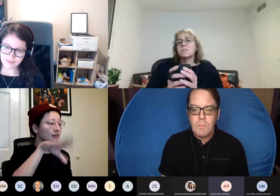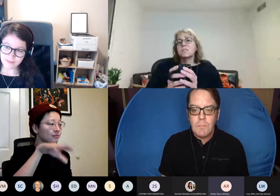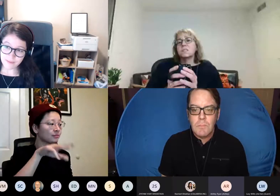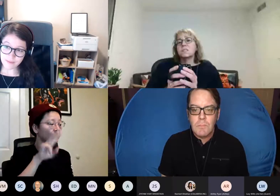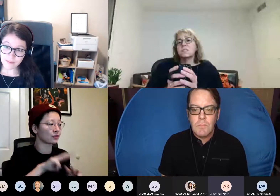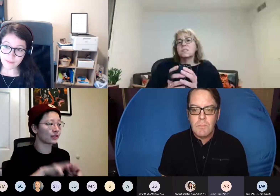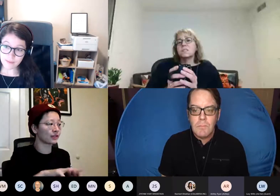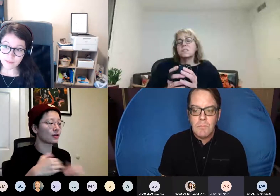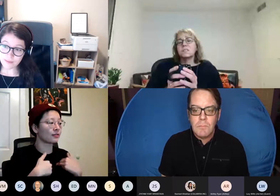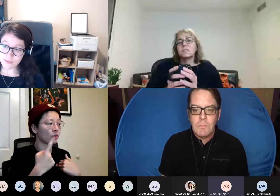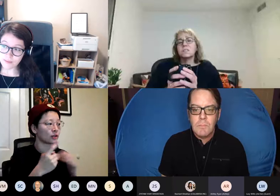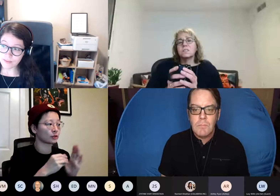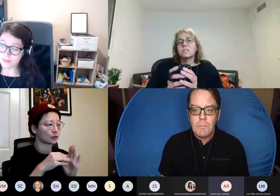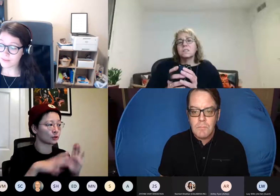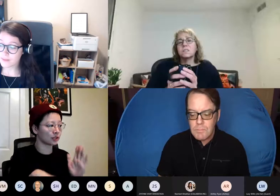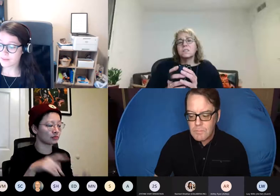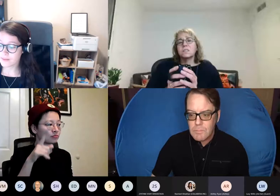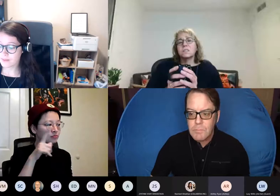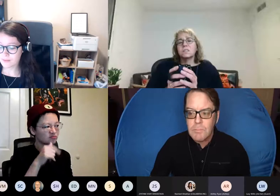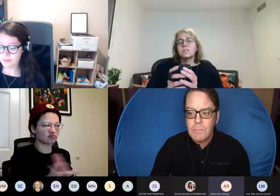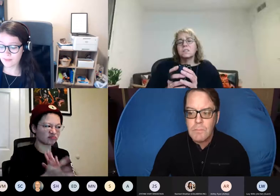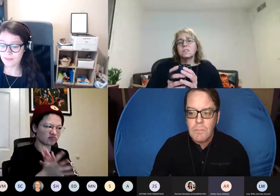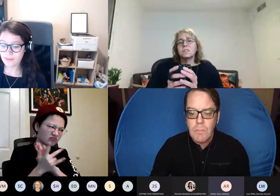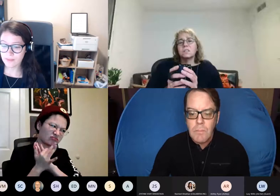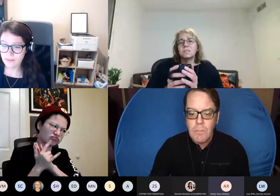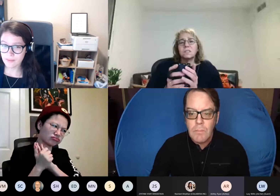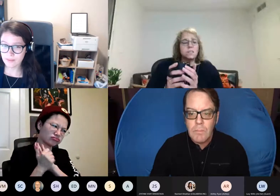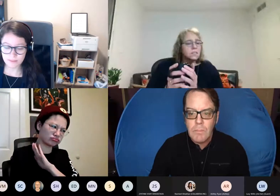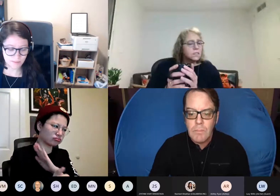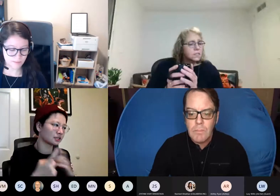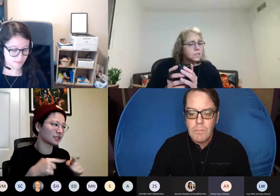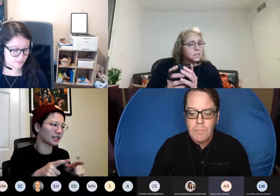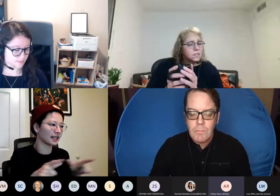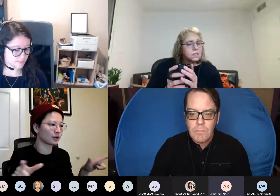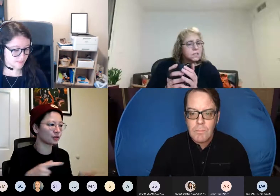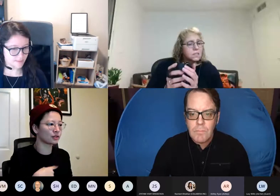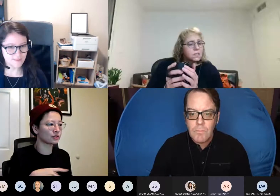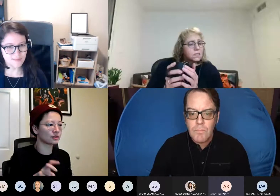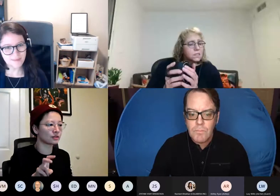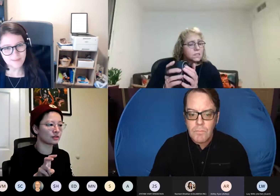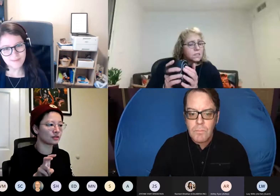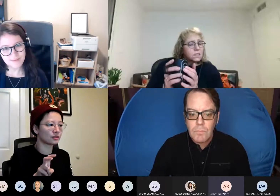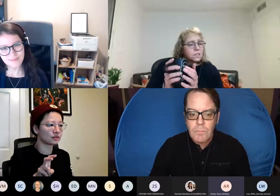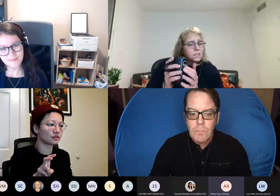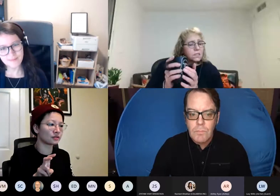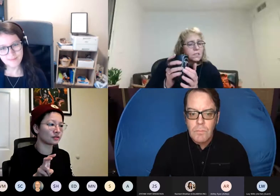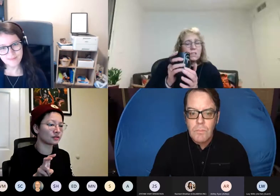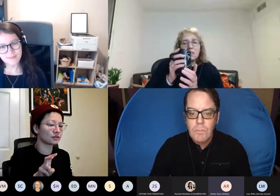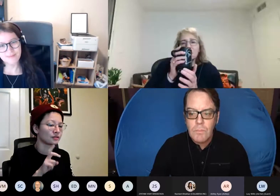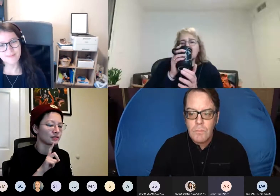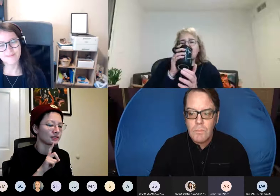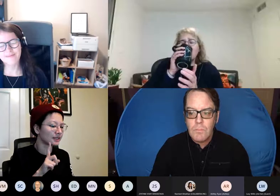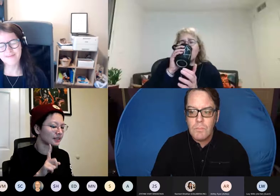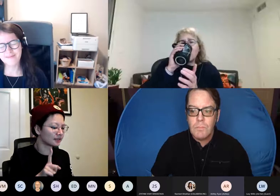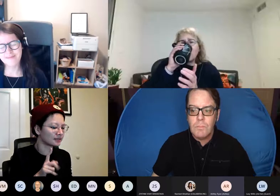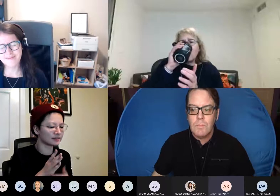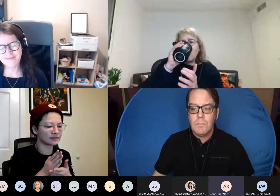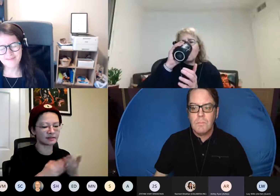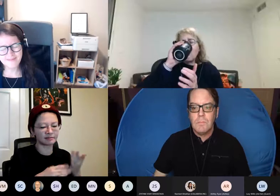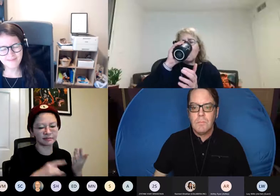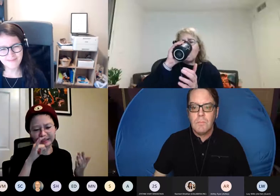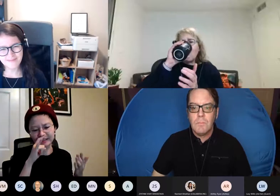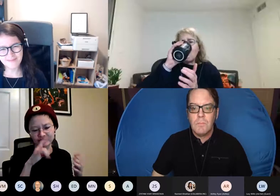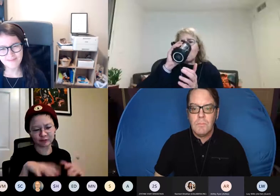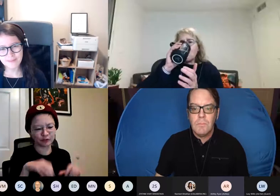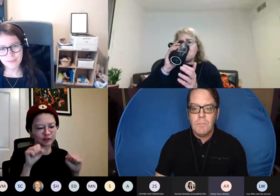University of Washington, the advisor had informed me, "Hi Sophie, wanted to let you know we have one student who's very fluent in American